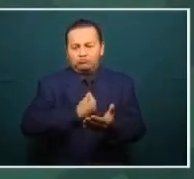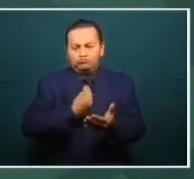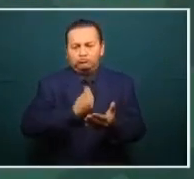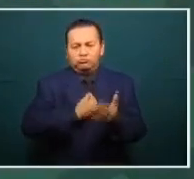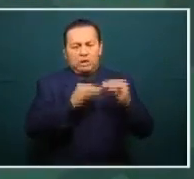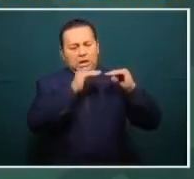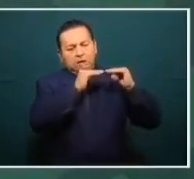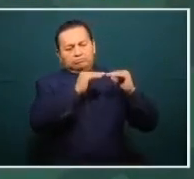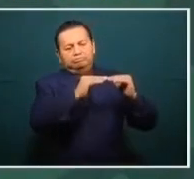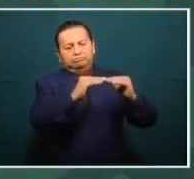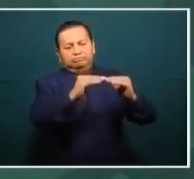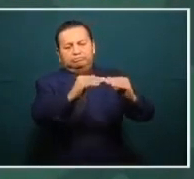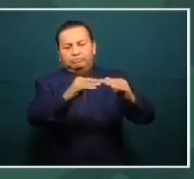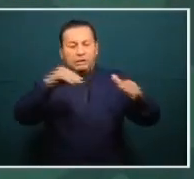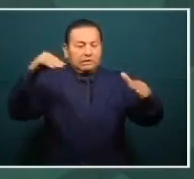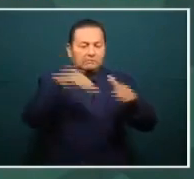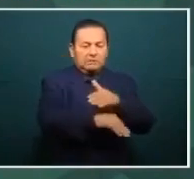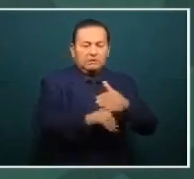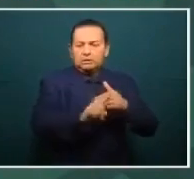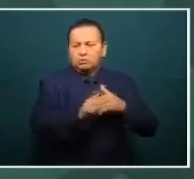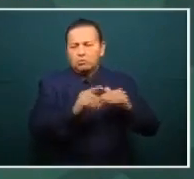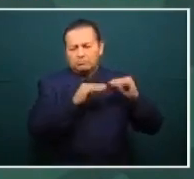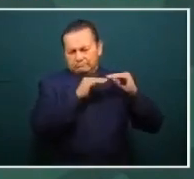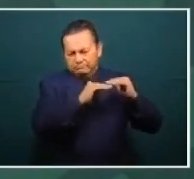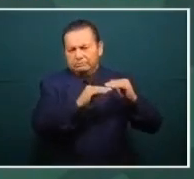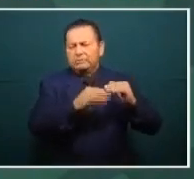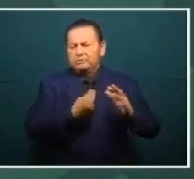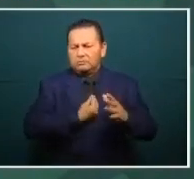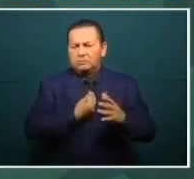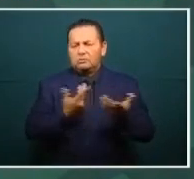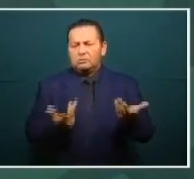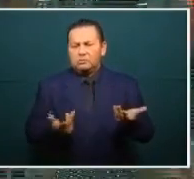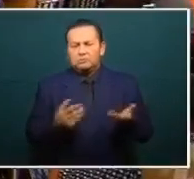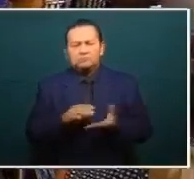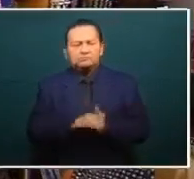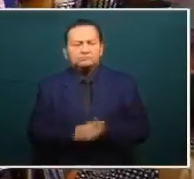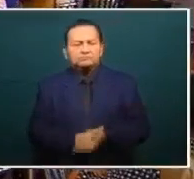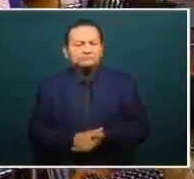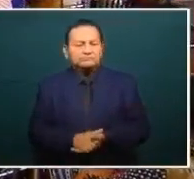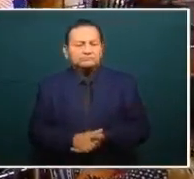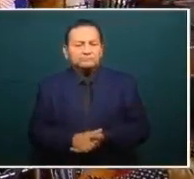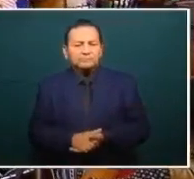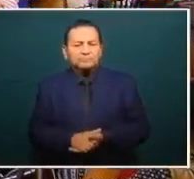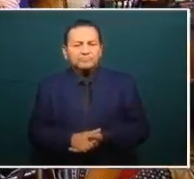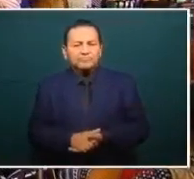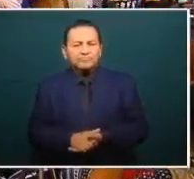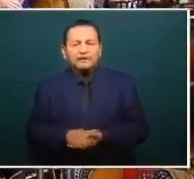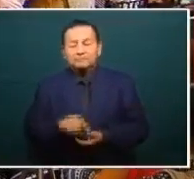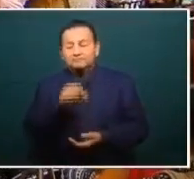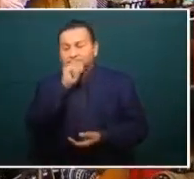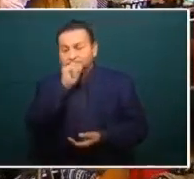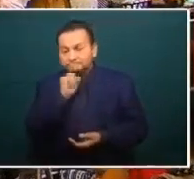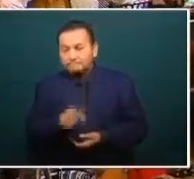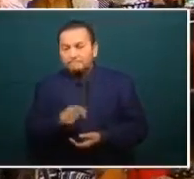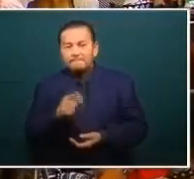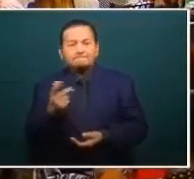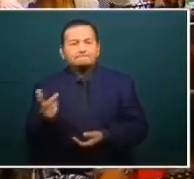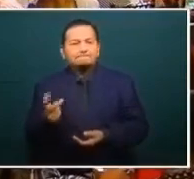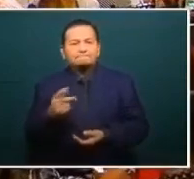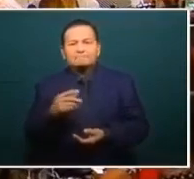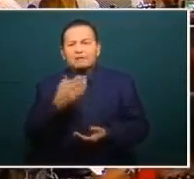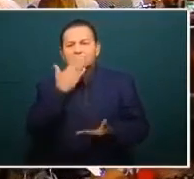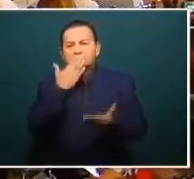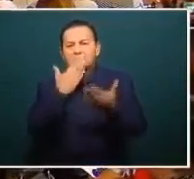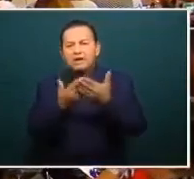But I can tell you that I tolerated that abuse of this sting from